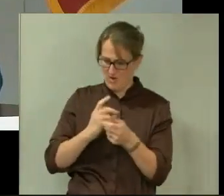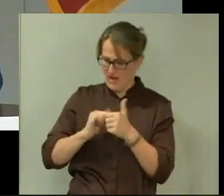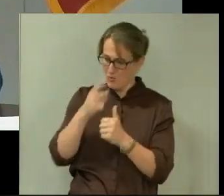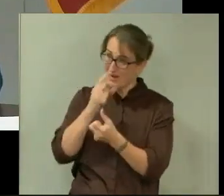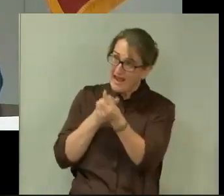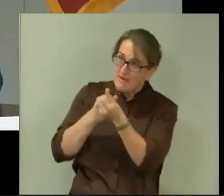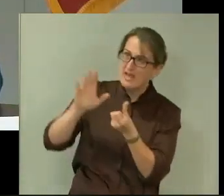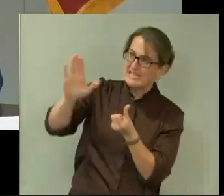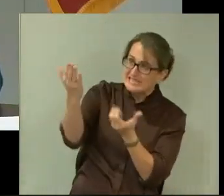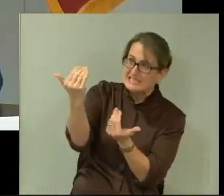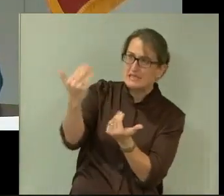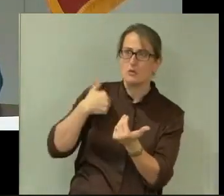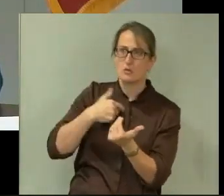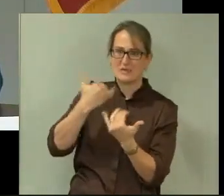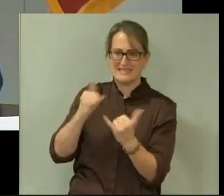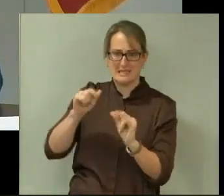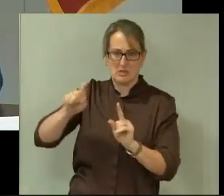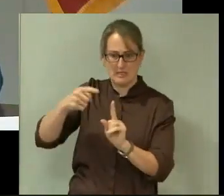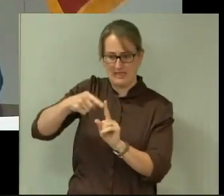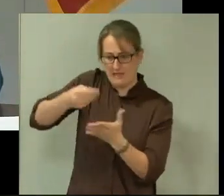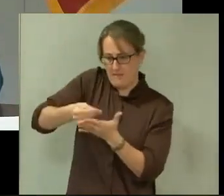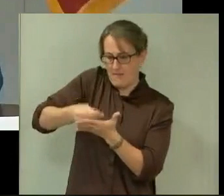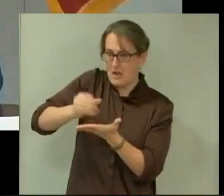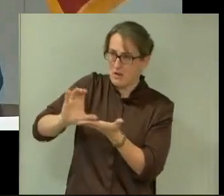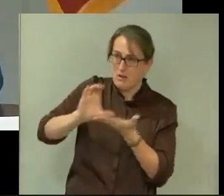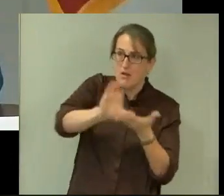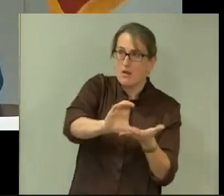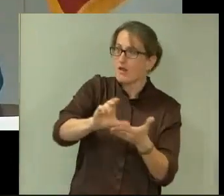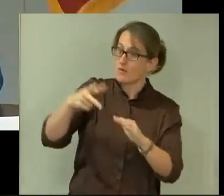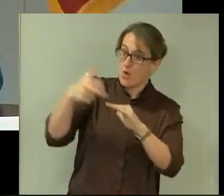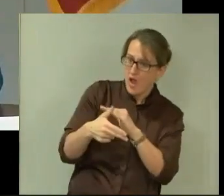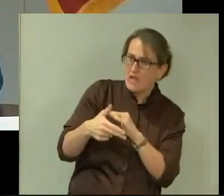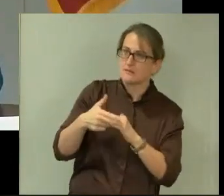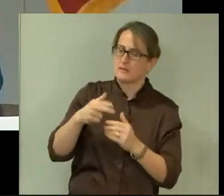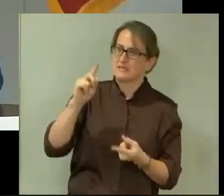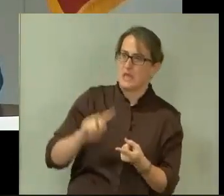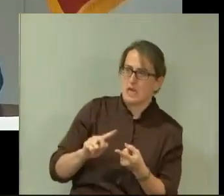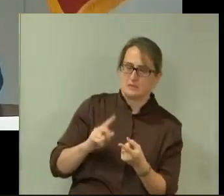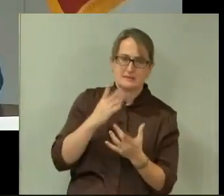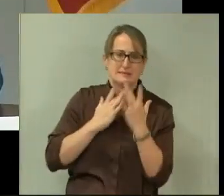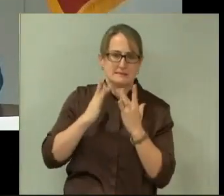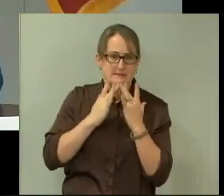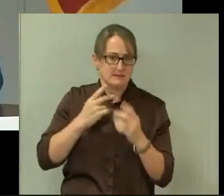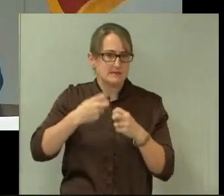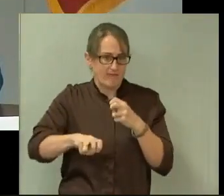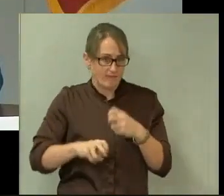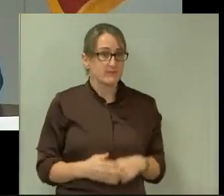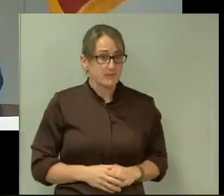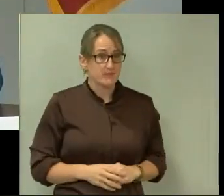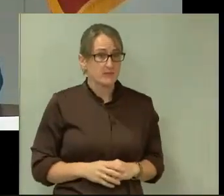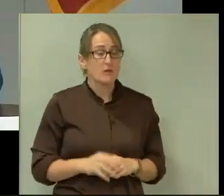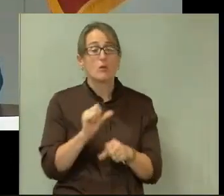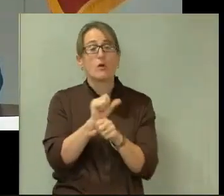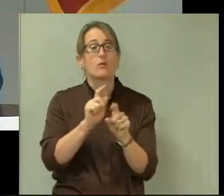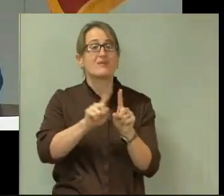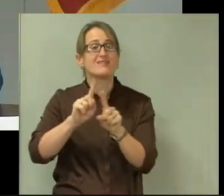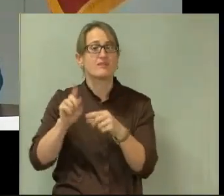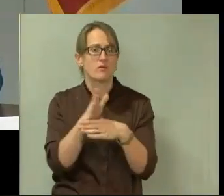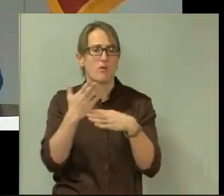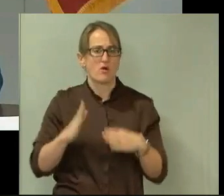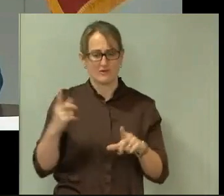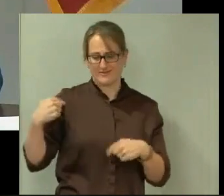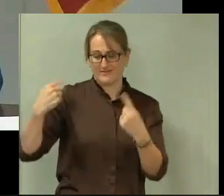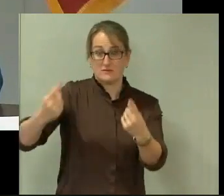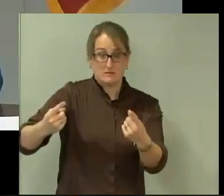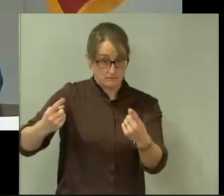of education in these circumstances. As I said, we've been working with many partners during this time through our reopening task force